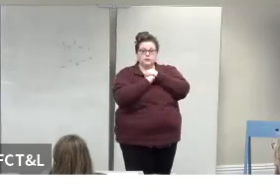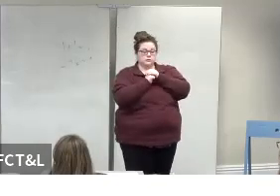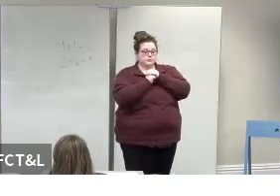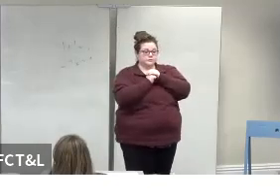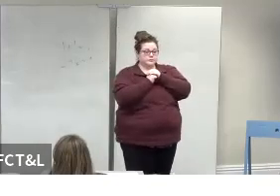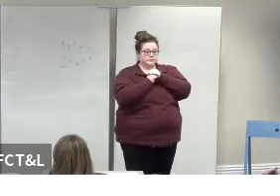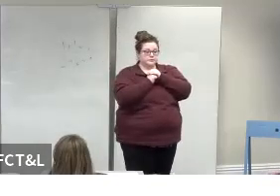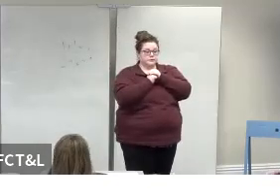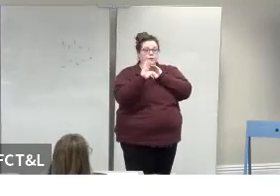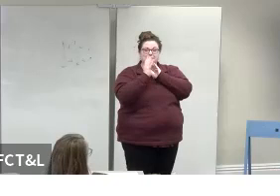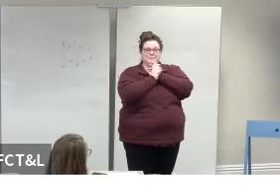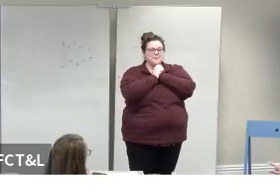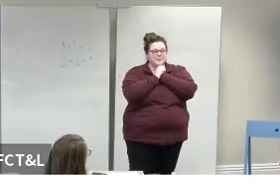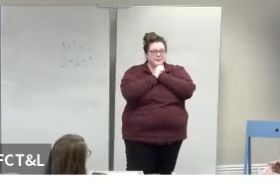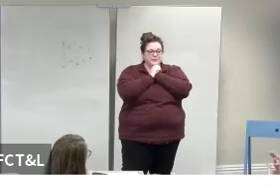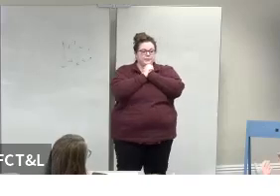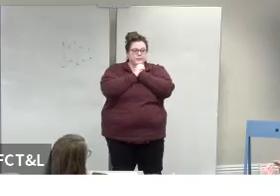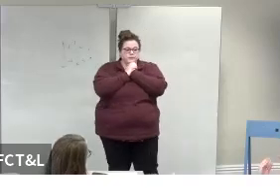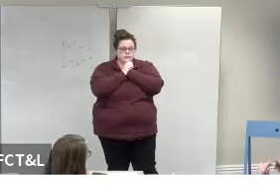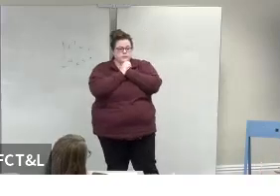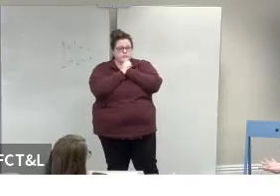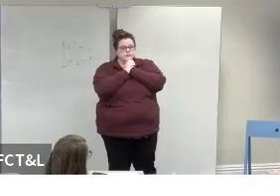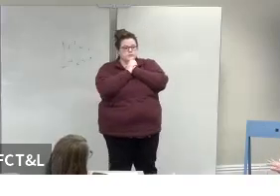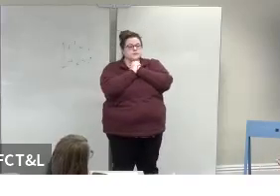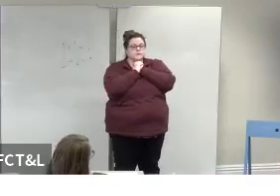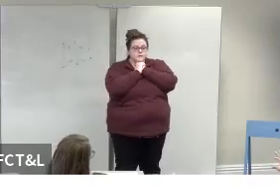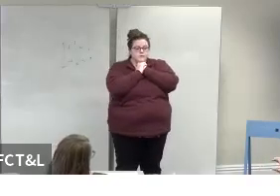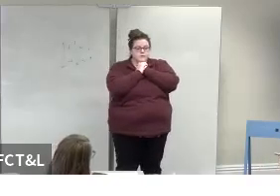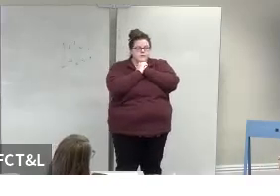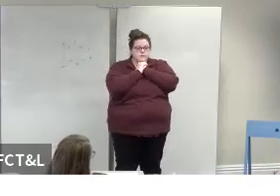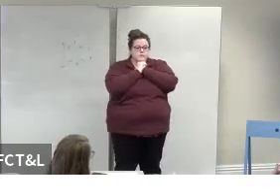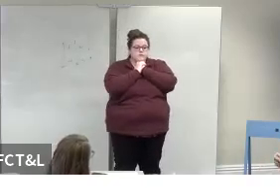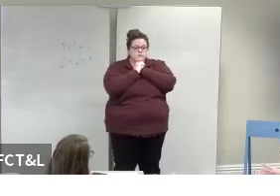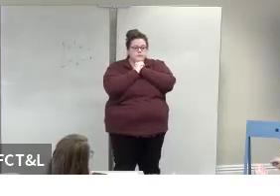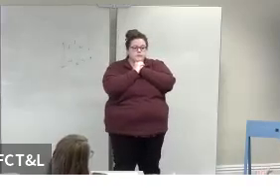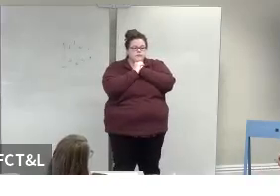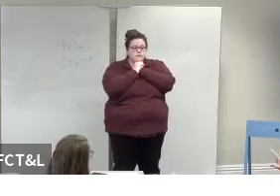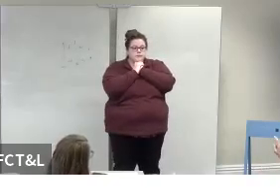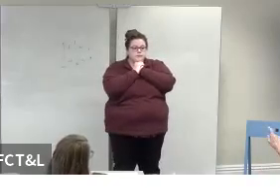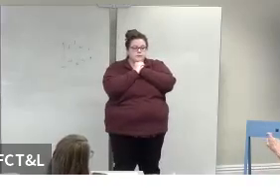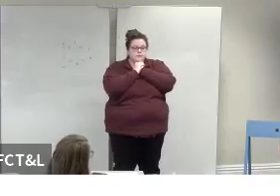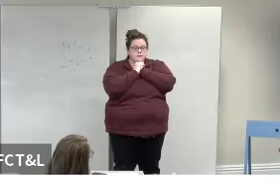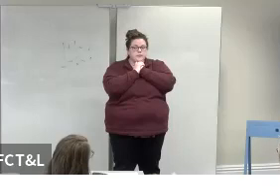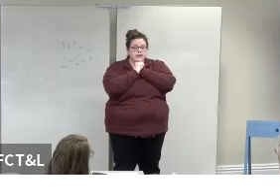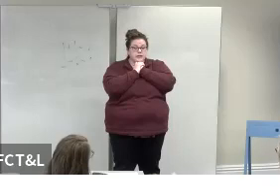from me. Are there any resources on campus for faculty who may be interested in learning ASL?